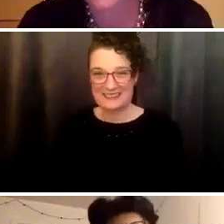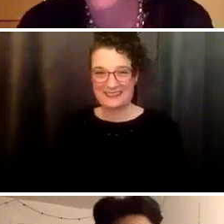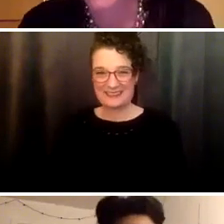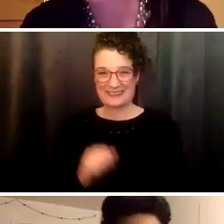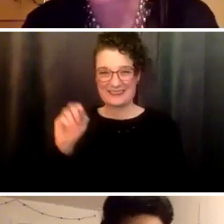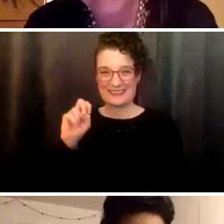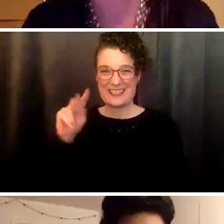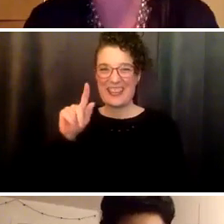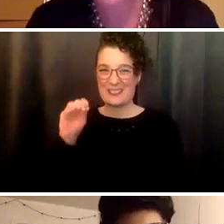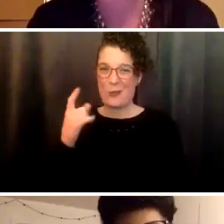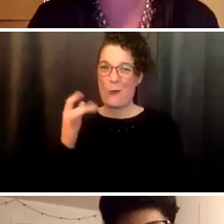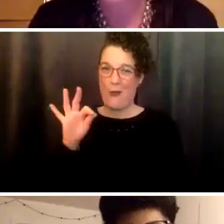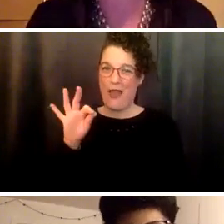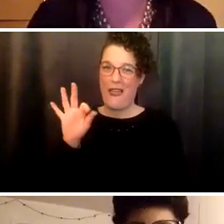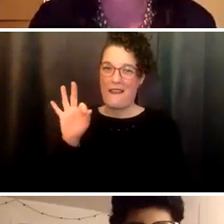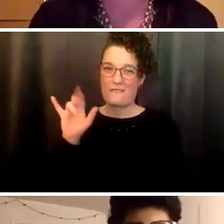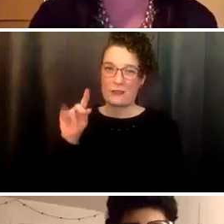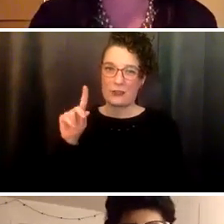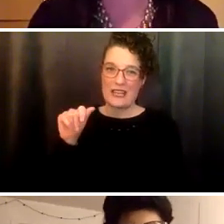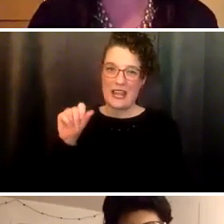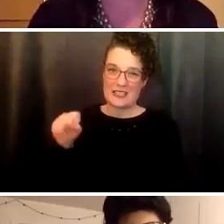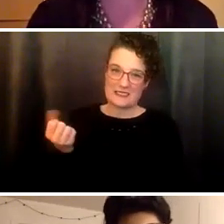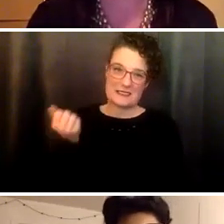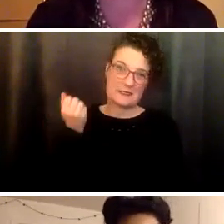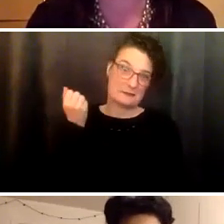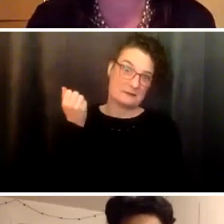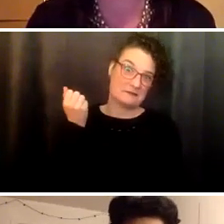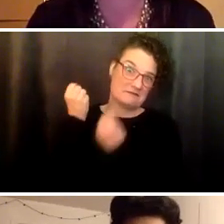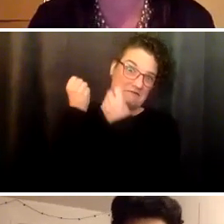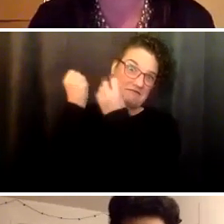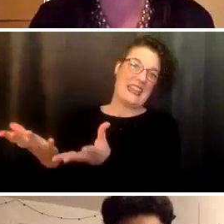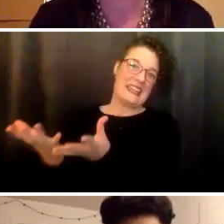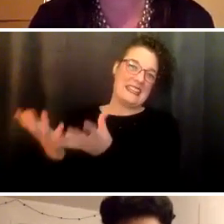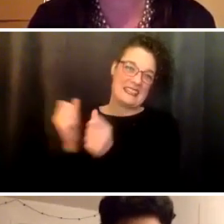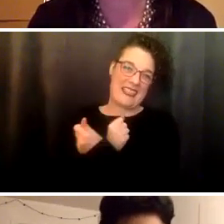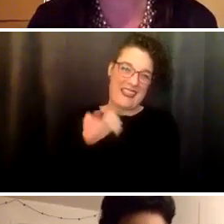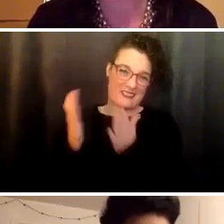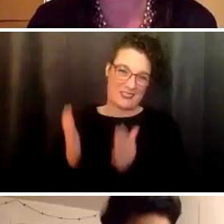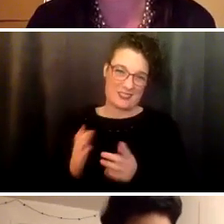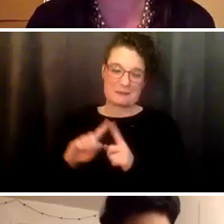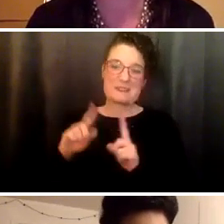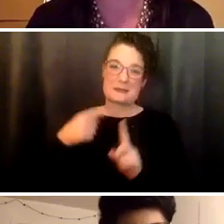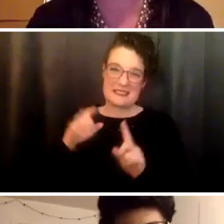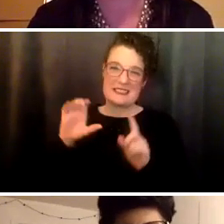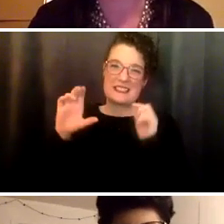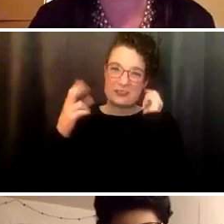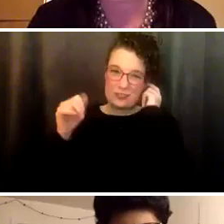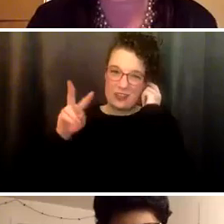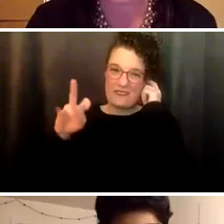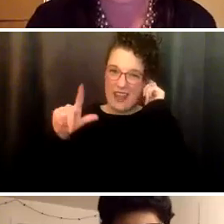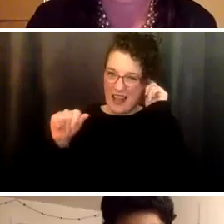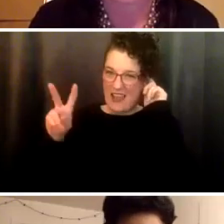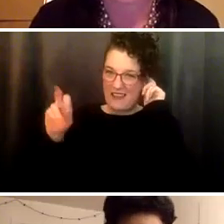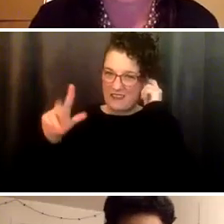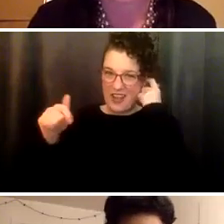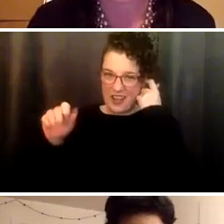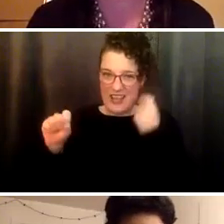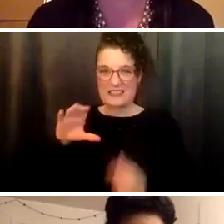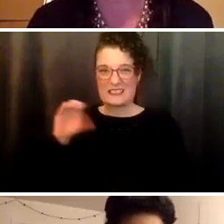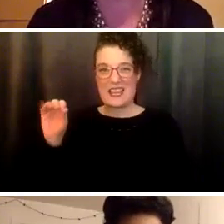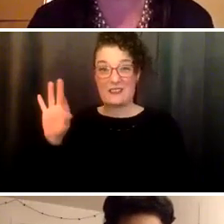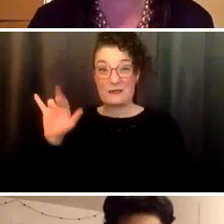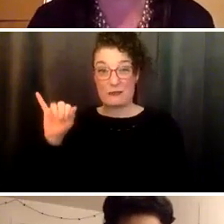Yes. One of Frida's many, many lovers, yes. But specifically Chavela Vargas and Frida,